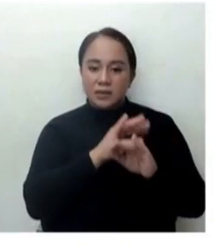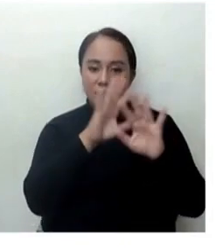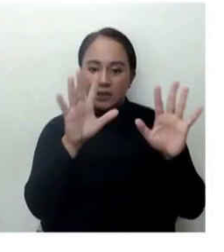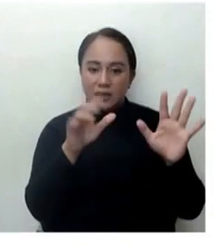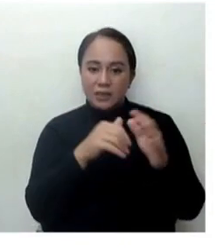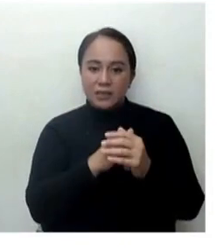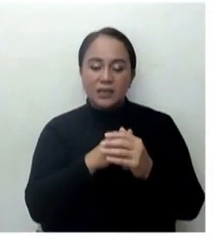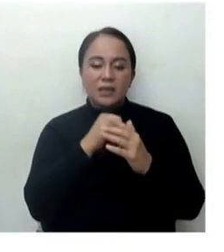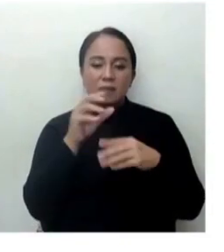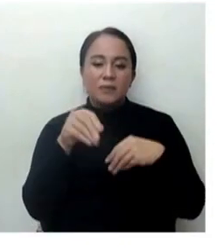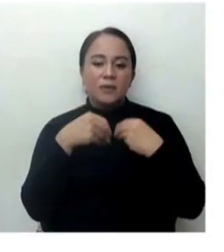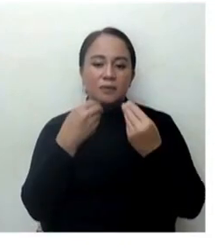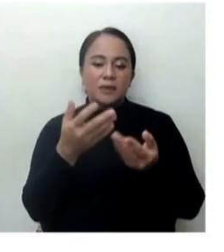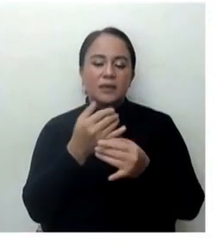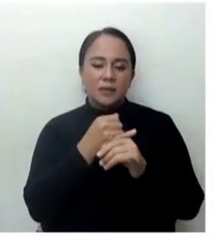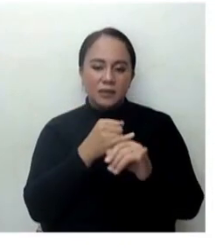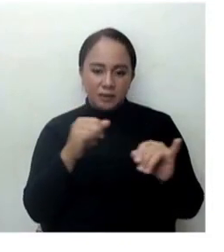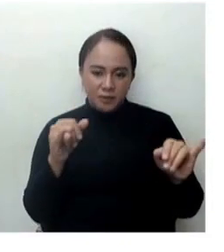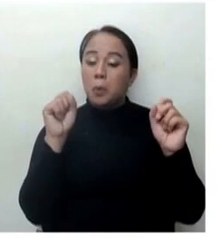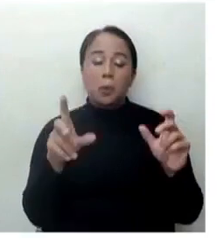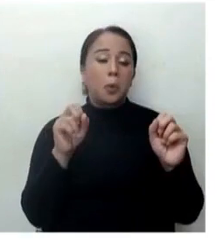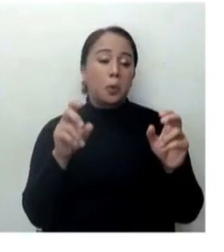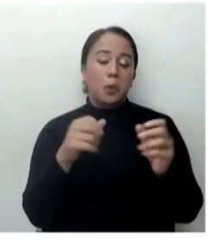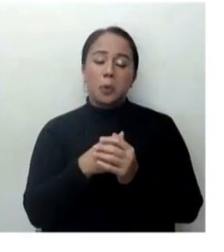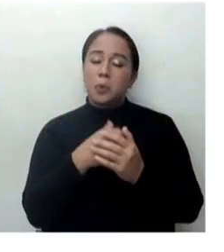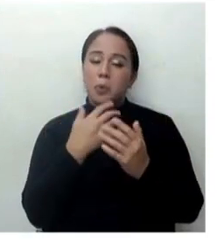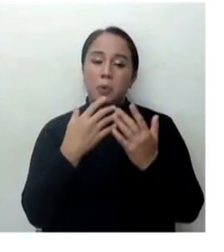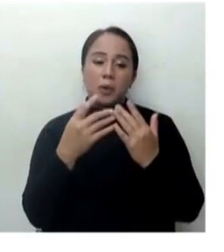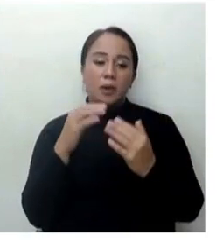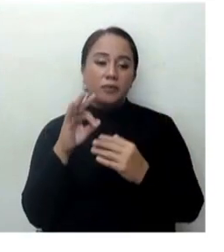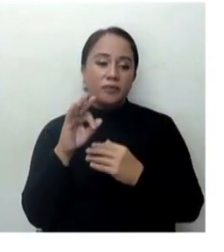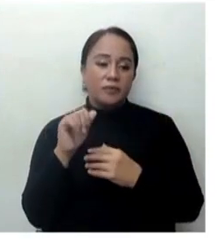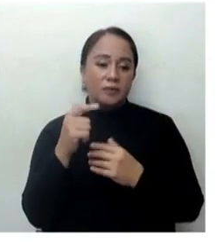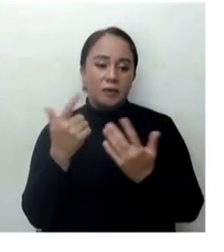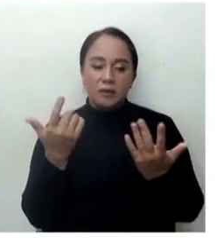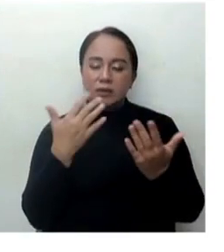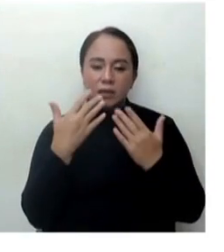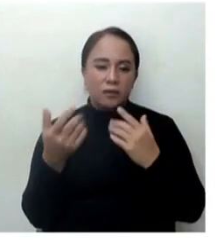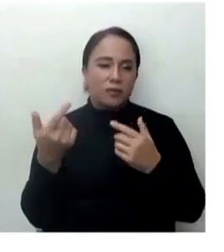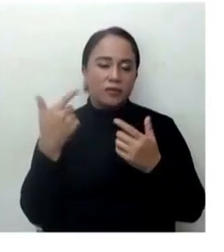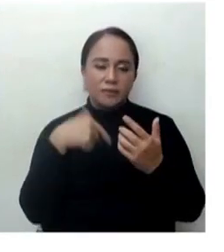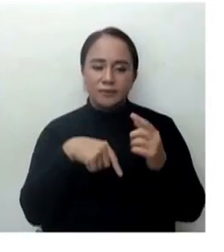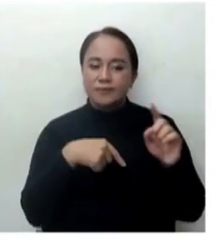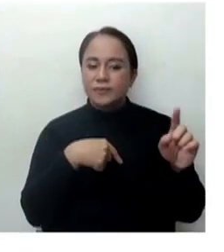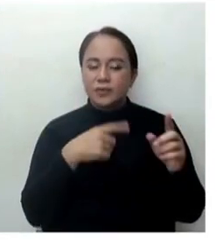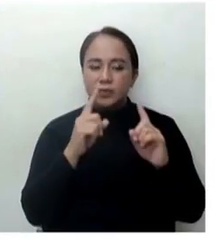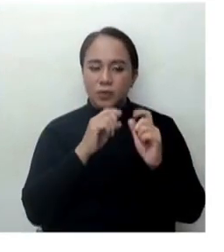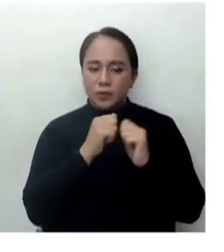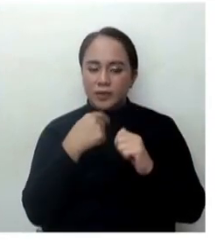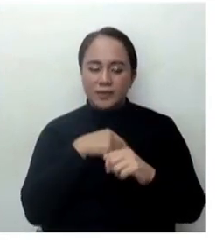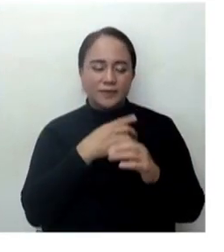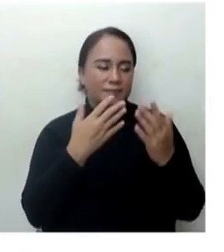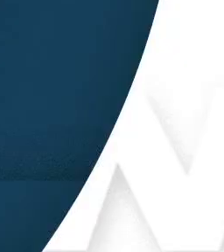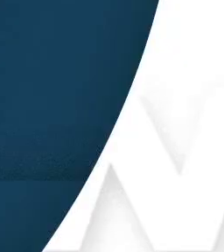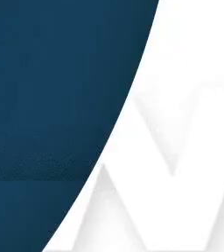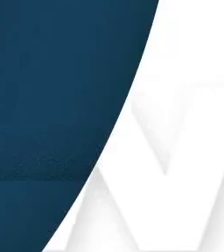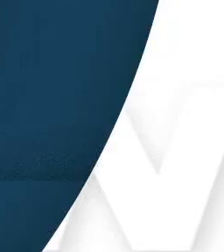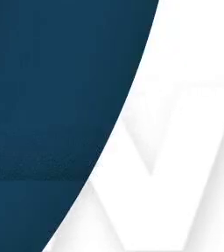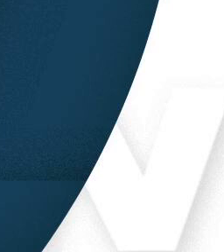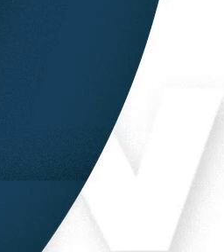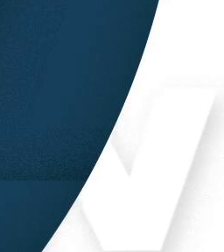not provided with independent counsel of their own choice. Only the public attorney's office, who can't even produce